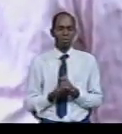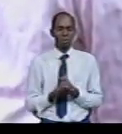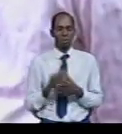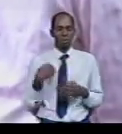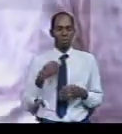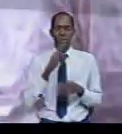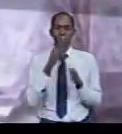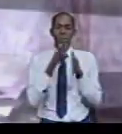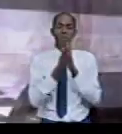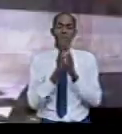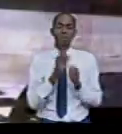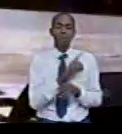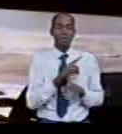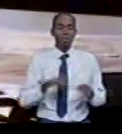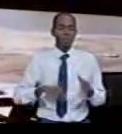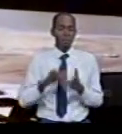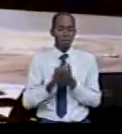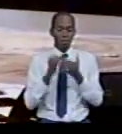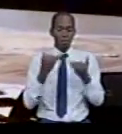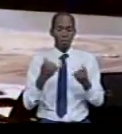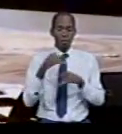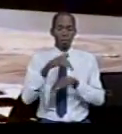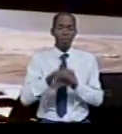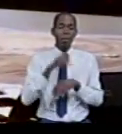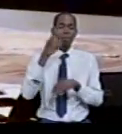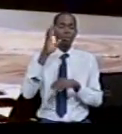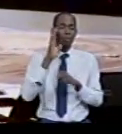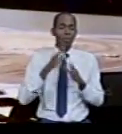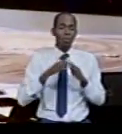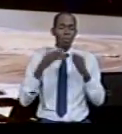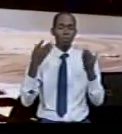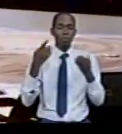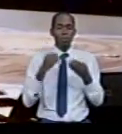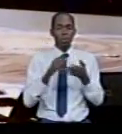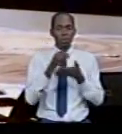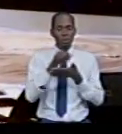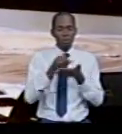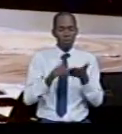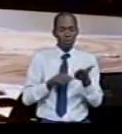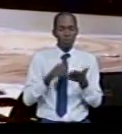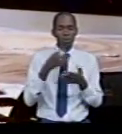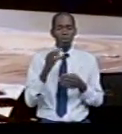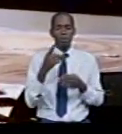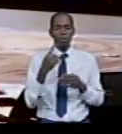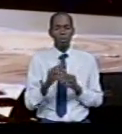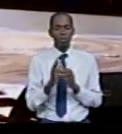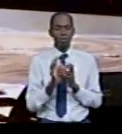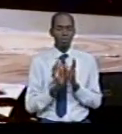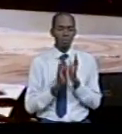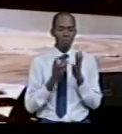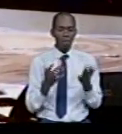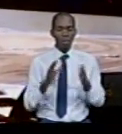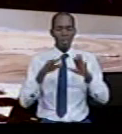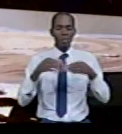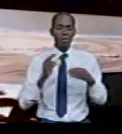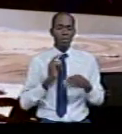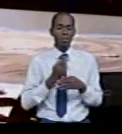We're asking, Lord, that tonight you open the pages of the scriptures and give us